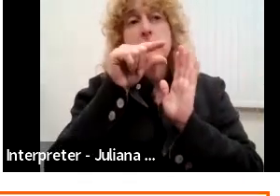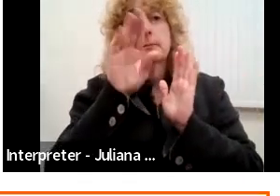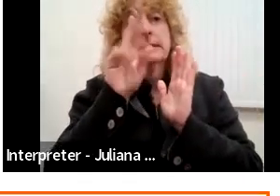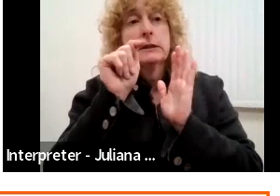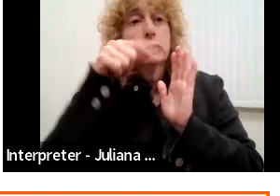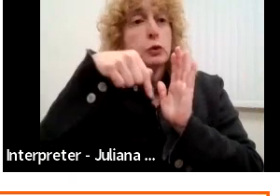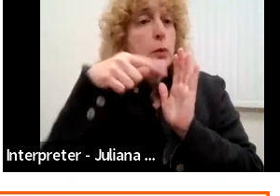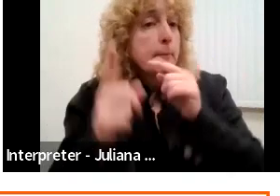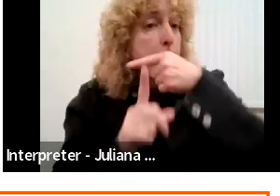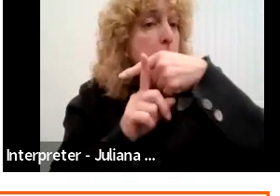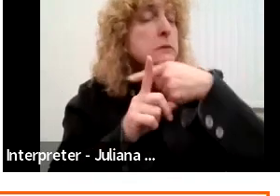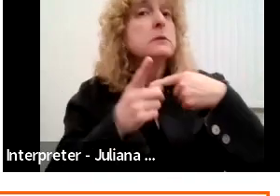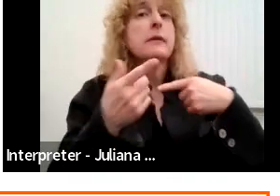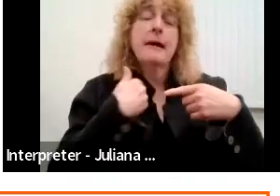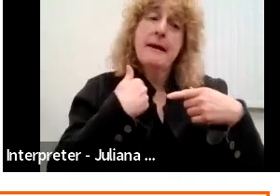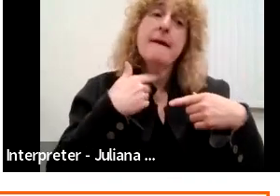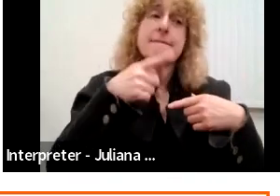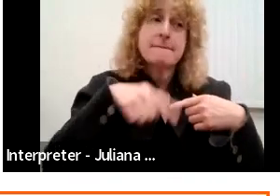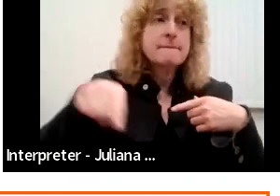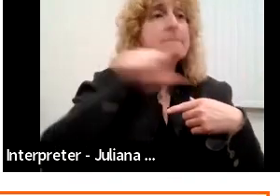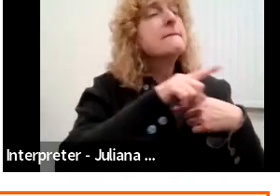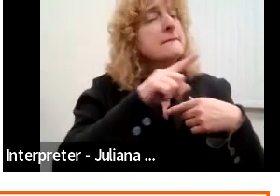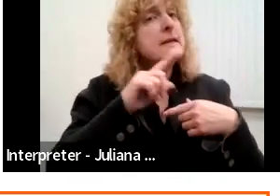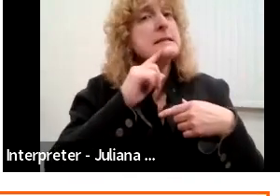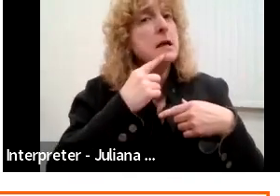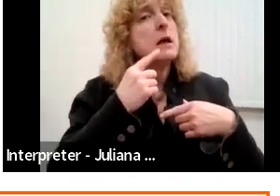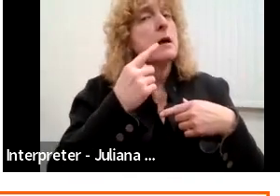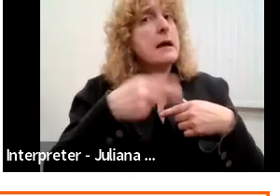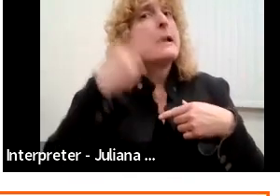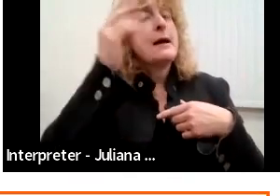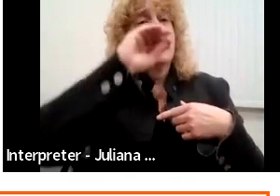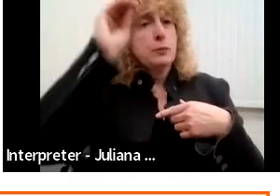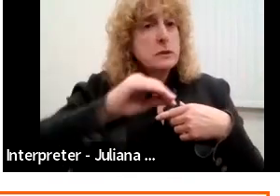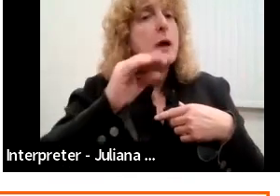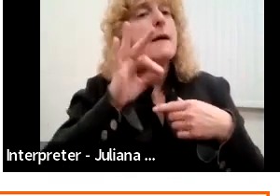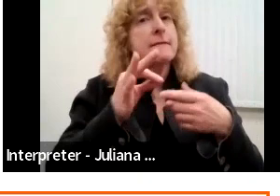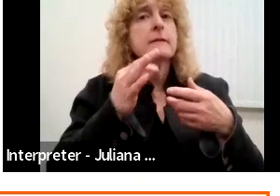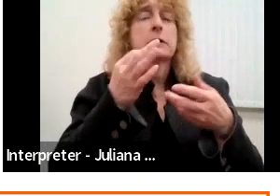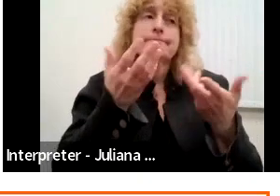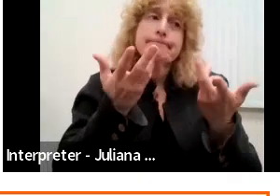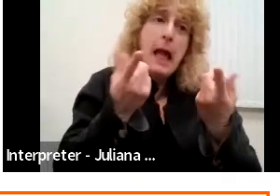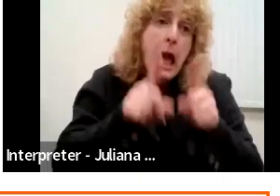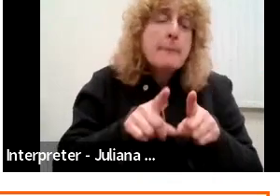LGBTQ+, they have a significantly higher chance of having experienced adversity or trauma in childhood.